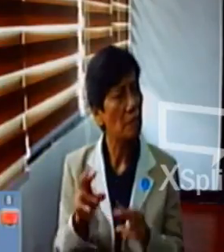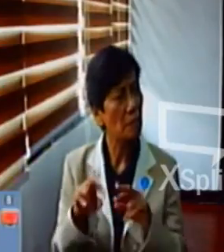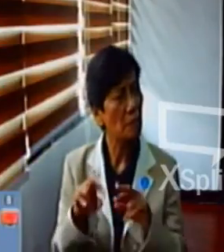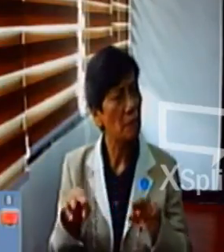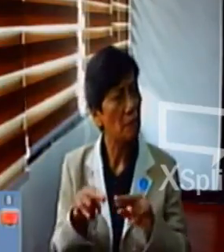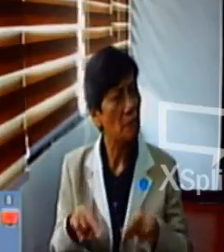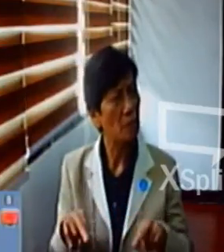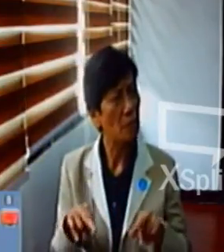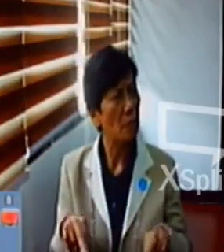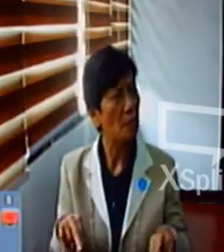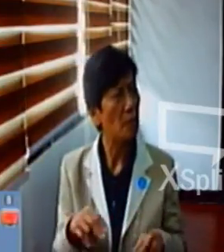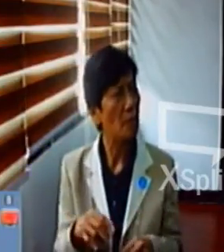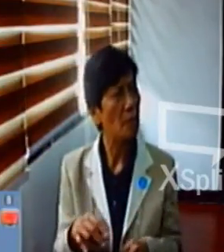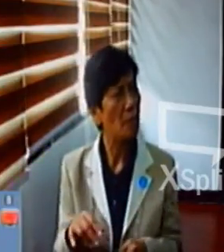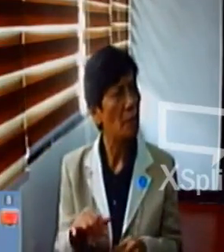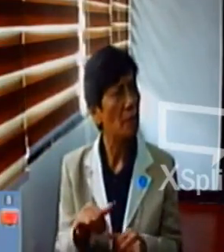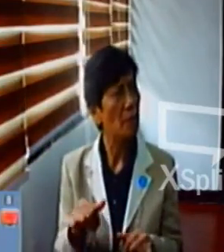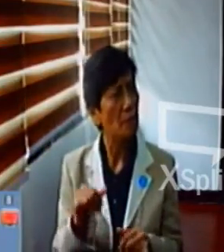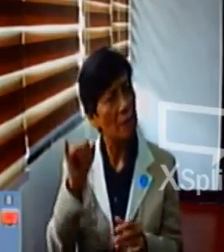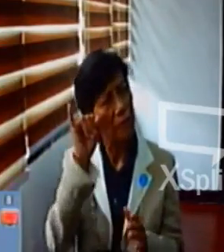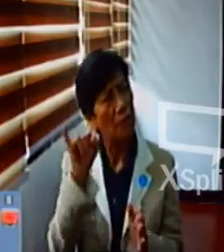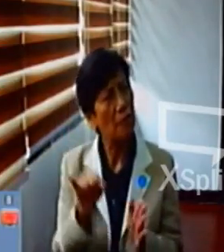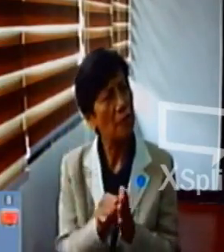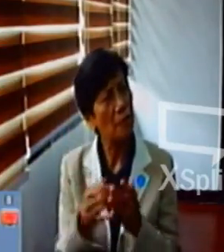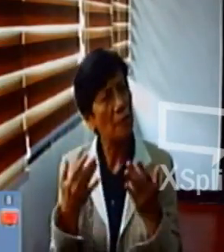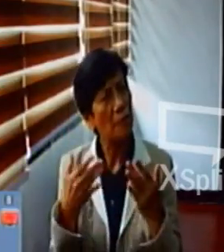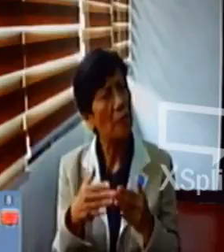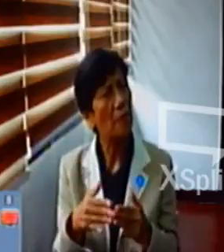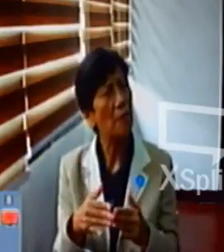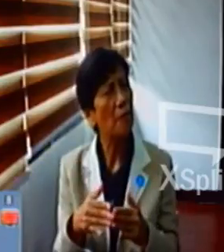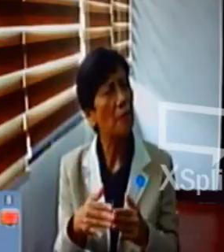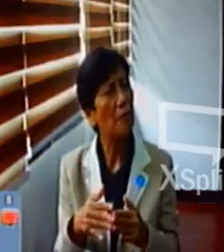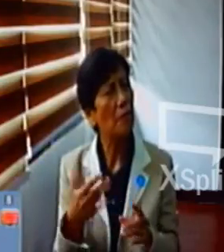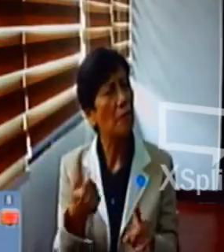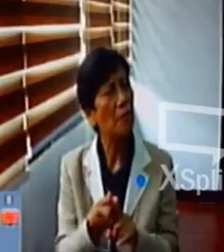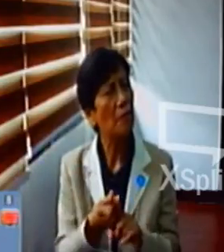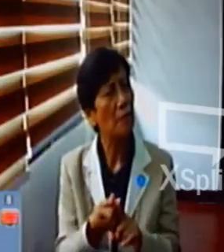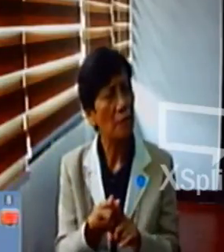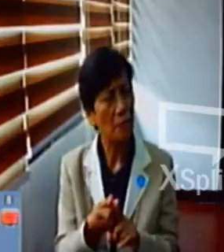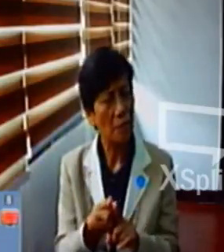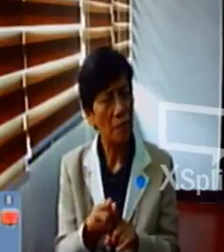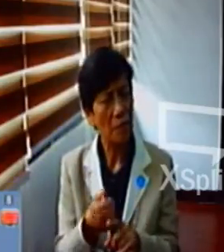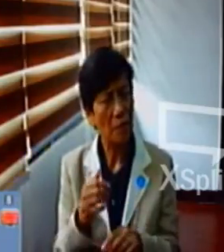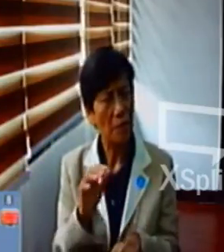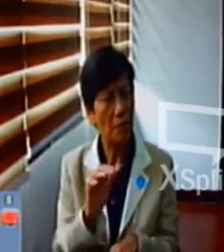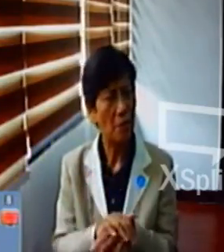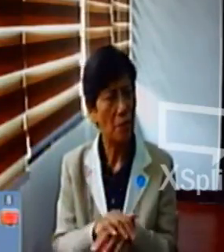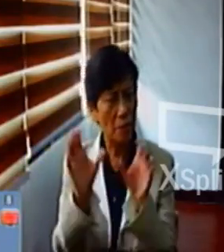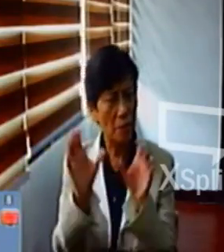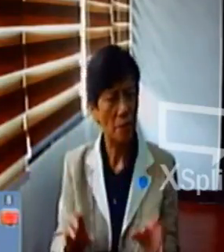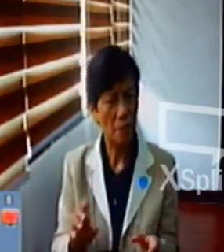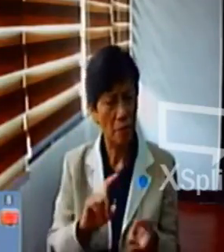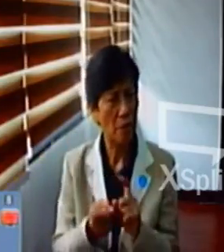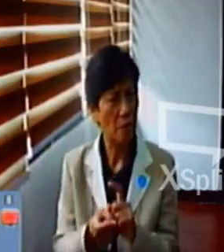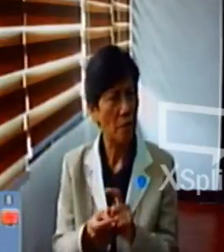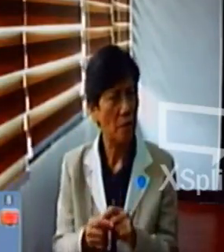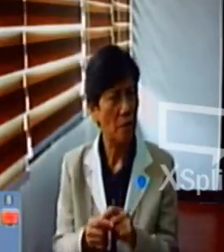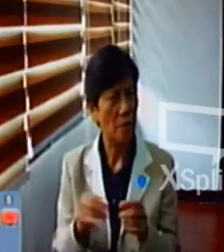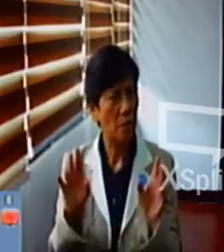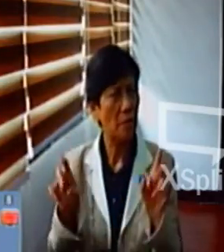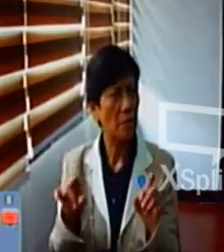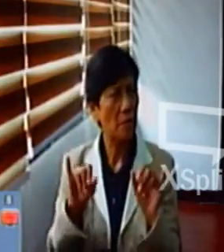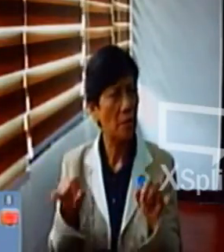on identifying specific impacts of climate change on the fisheries